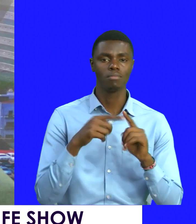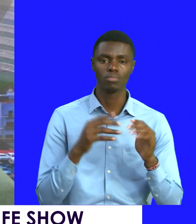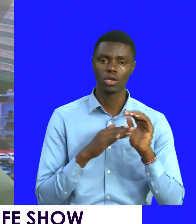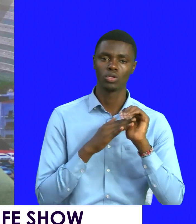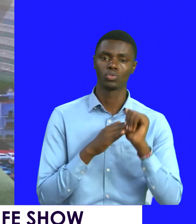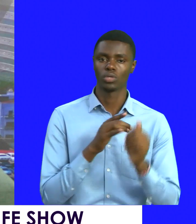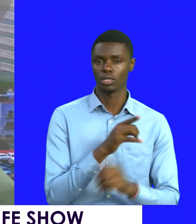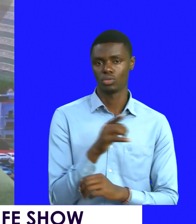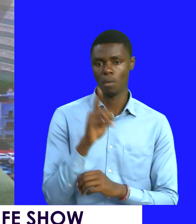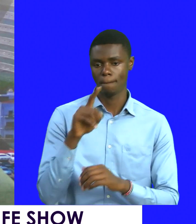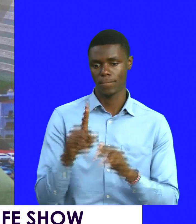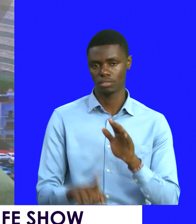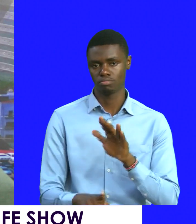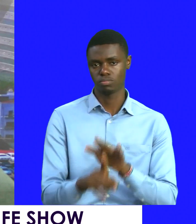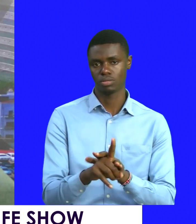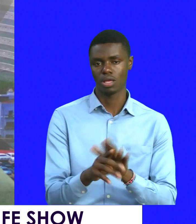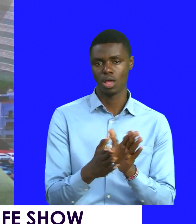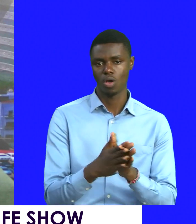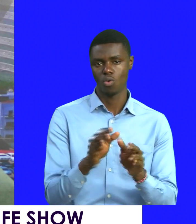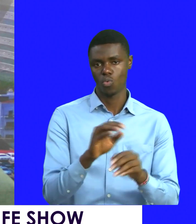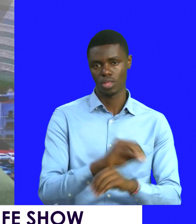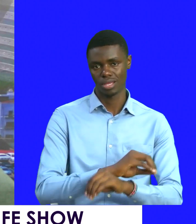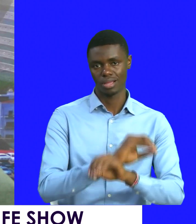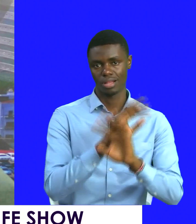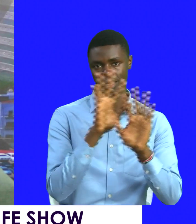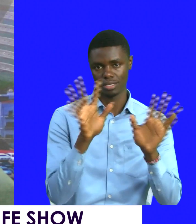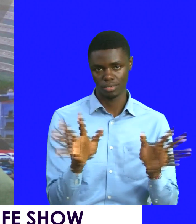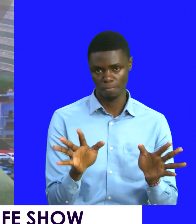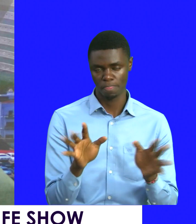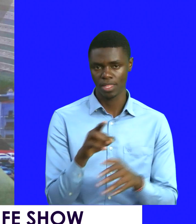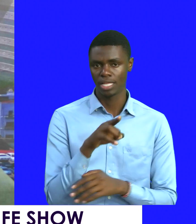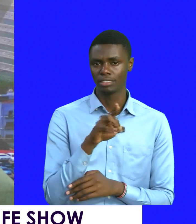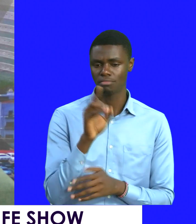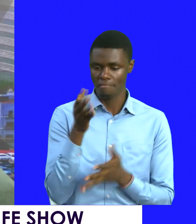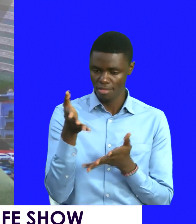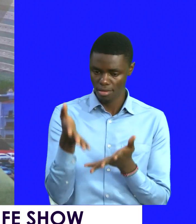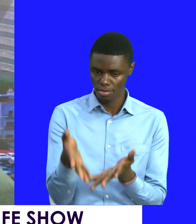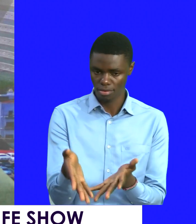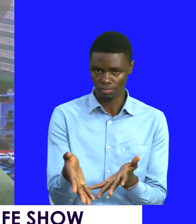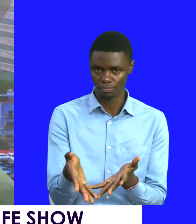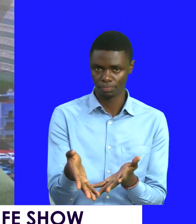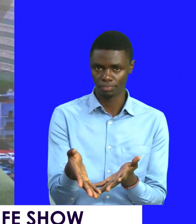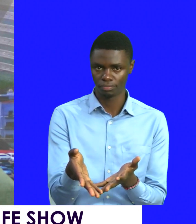You need to bring it out with clarity that you are here